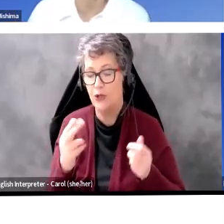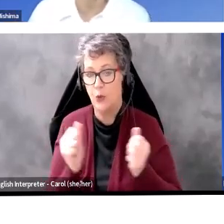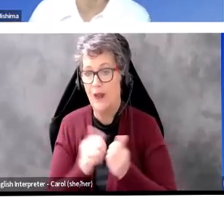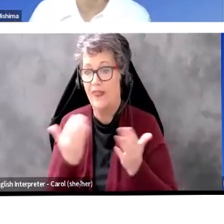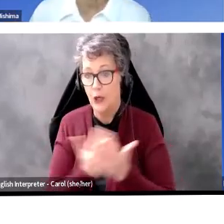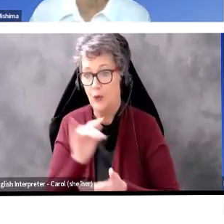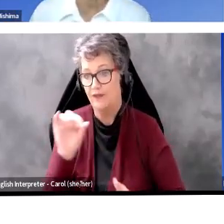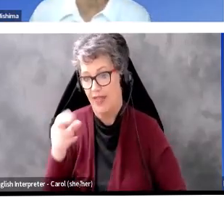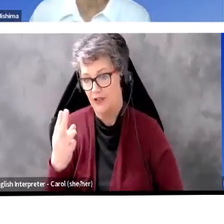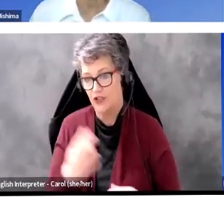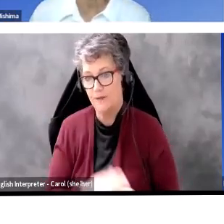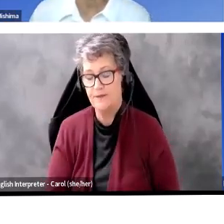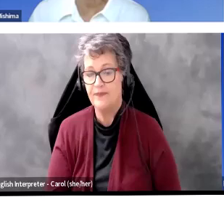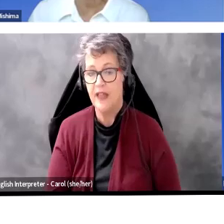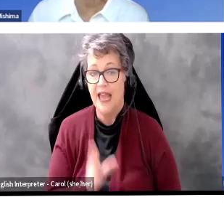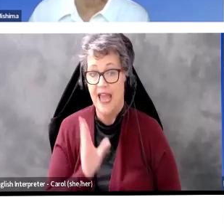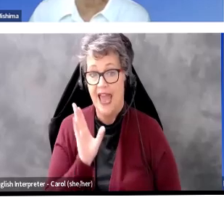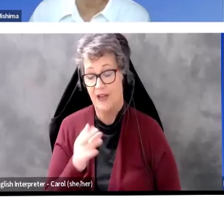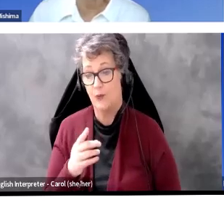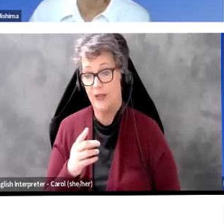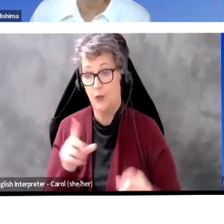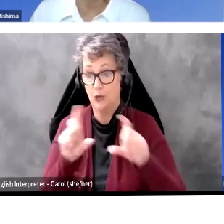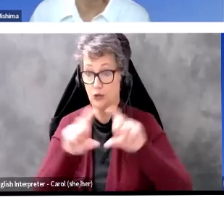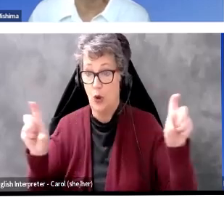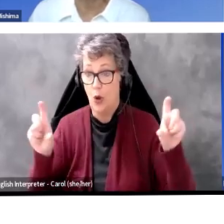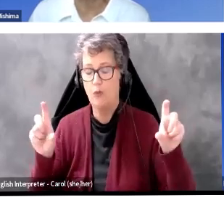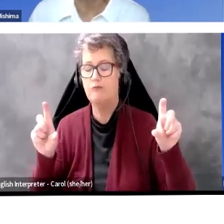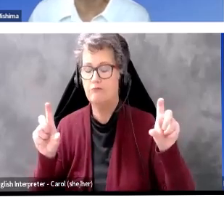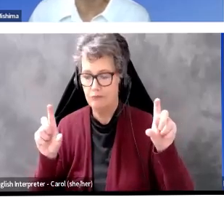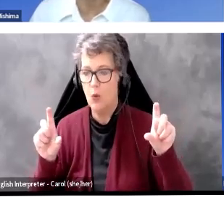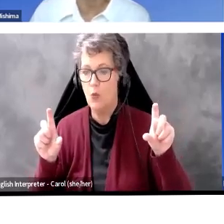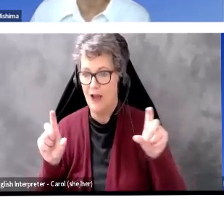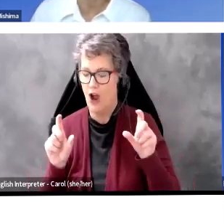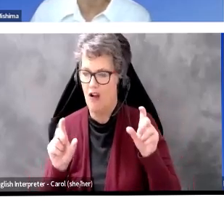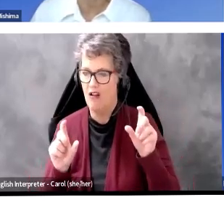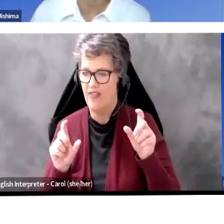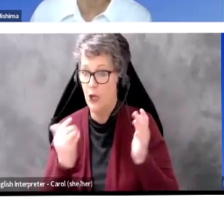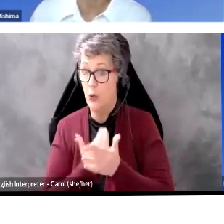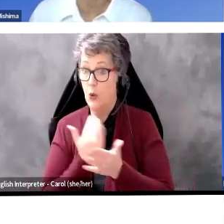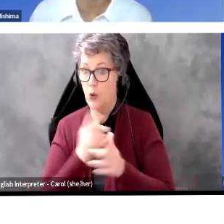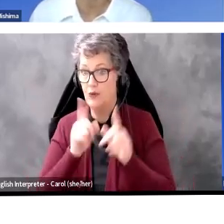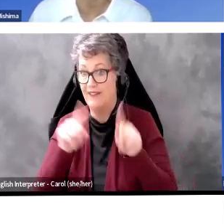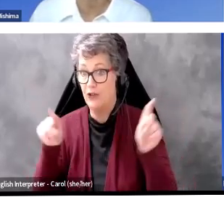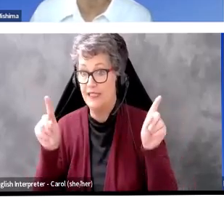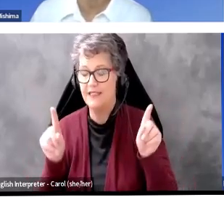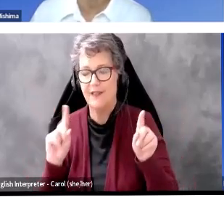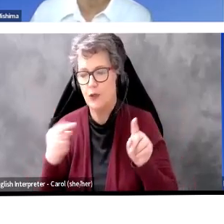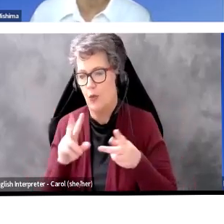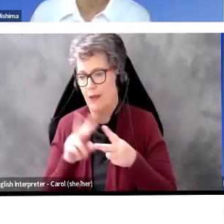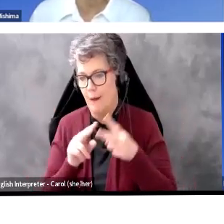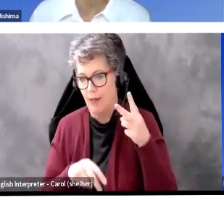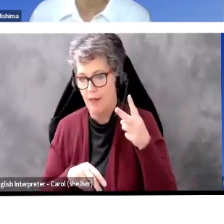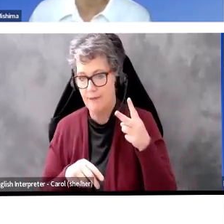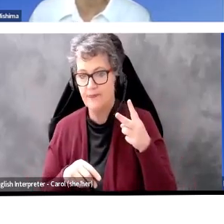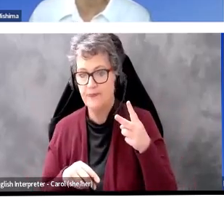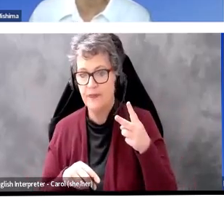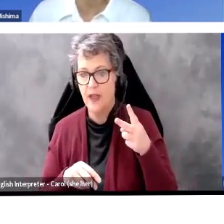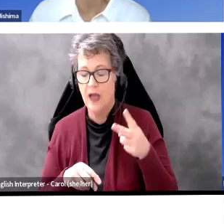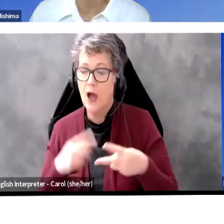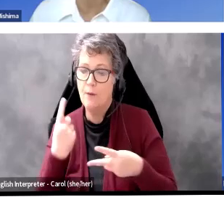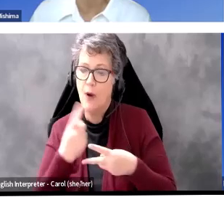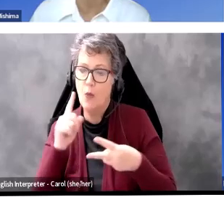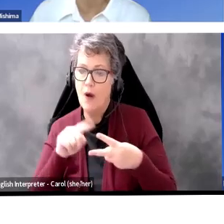new flash. And we will say upfront what are the substantive differences, of which there are only a couple. But one of